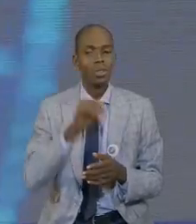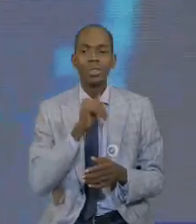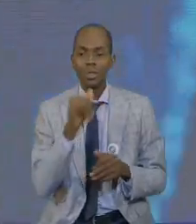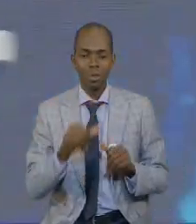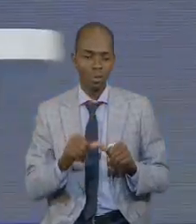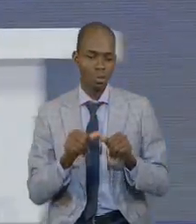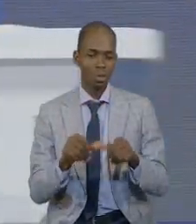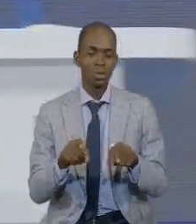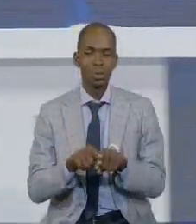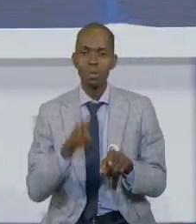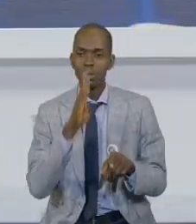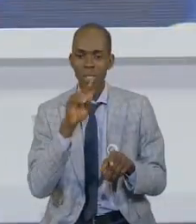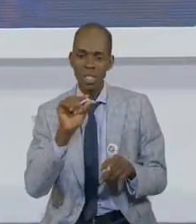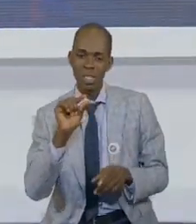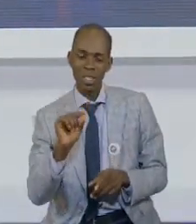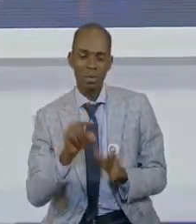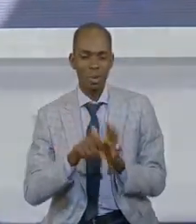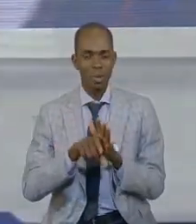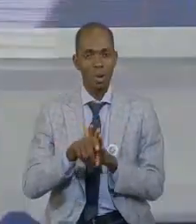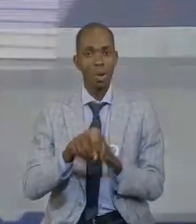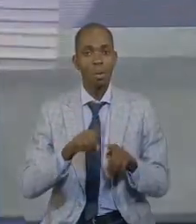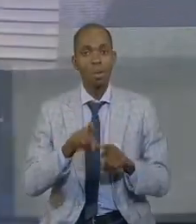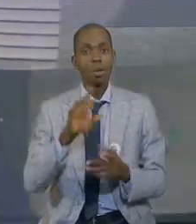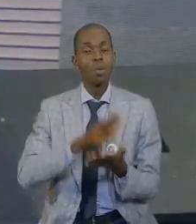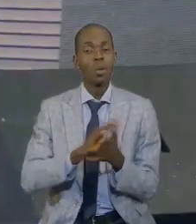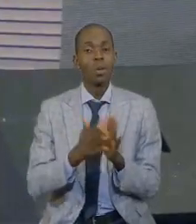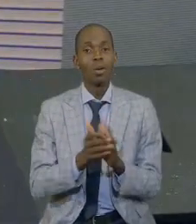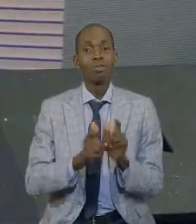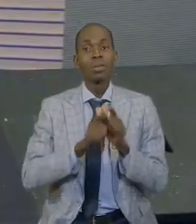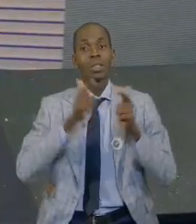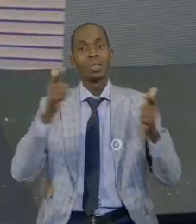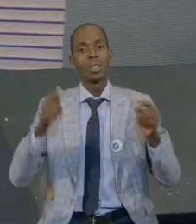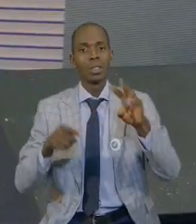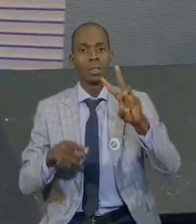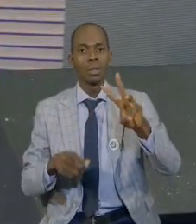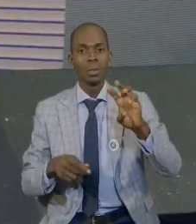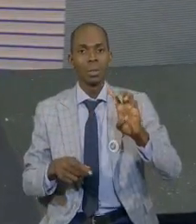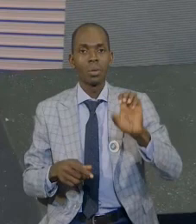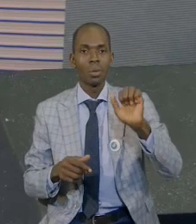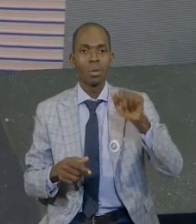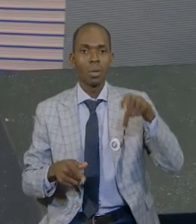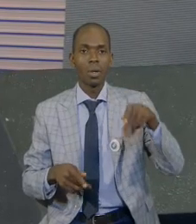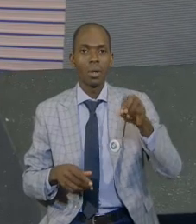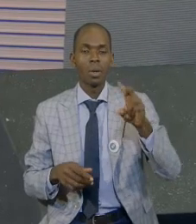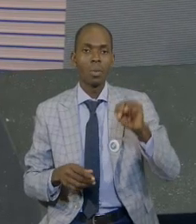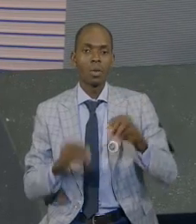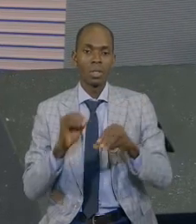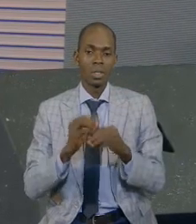you become a weapon in the hands of the almighty God